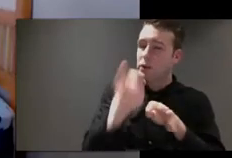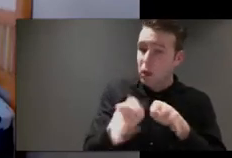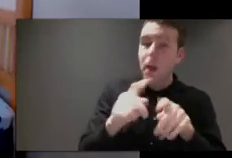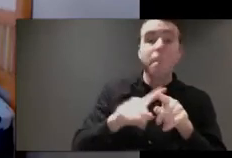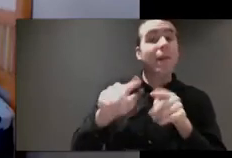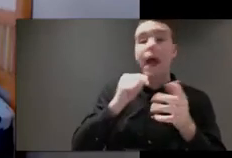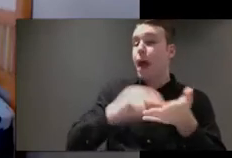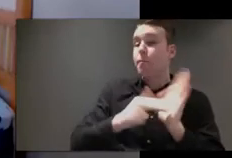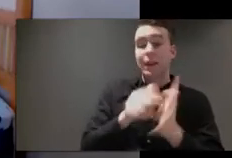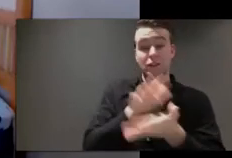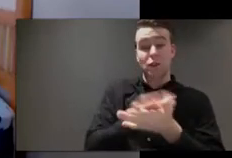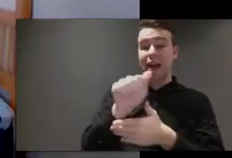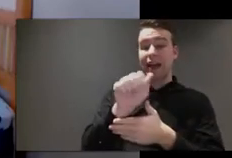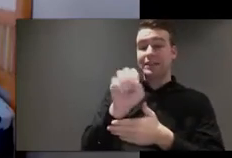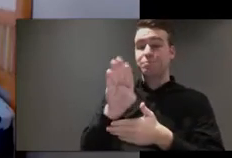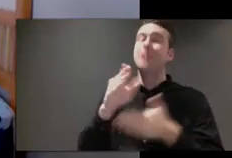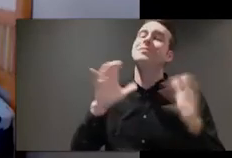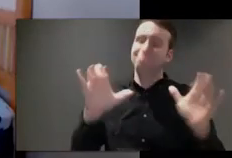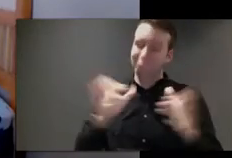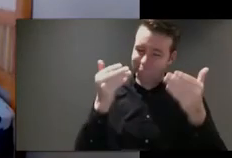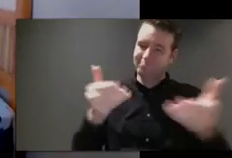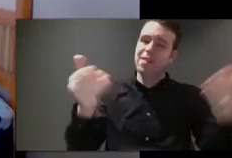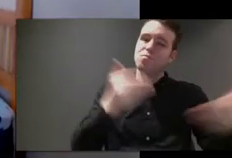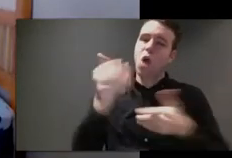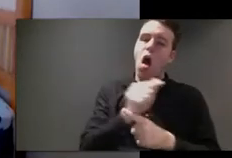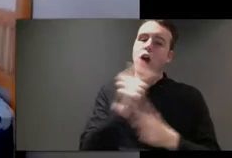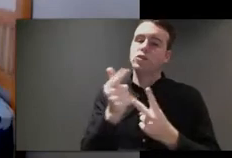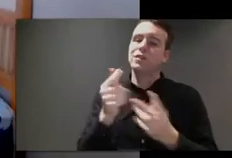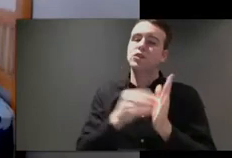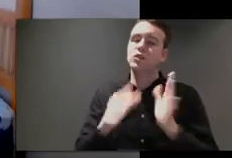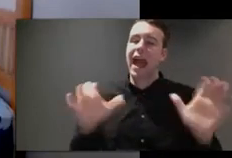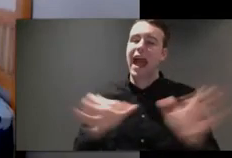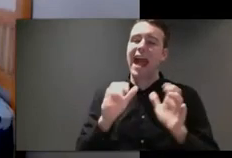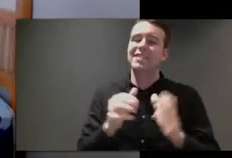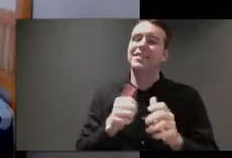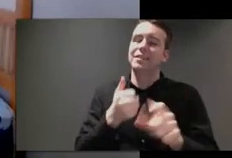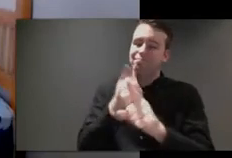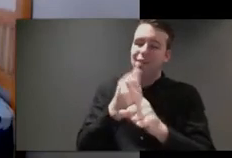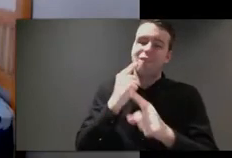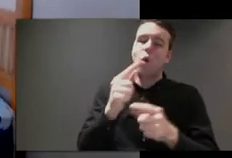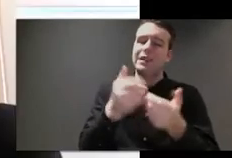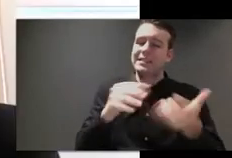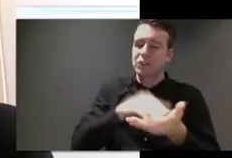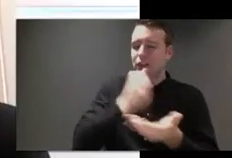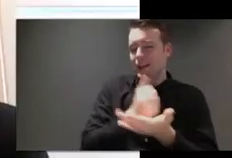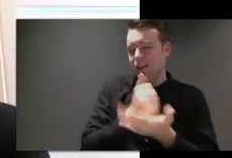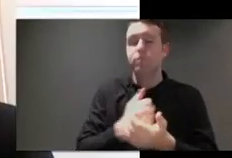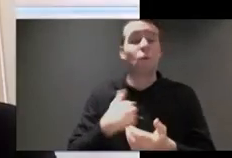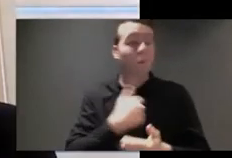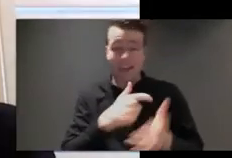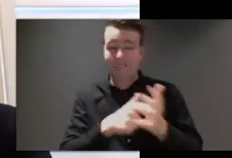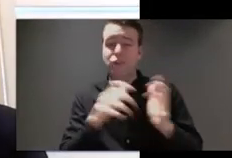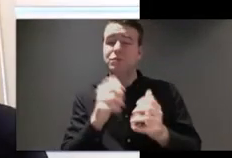that hasn't stopped our school's ASB from hosting and promoting alternative student activities geared towards distance learning. Although they had to do some